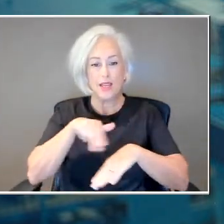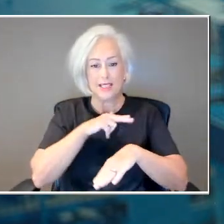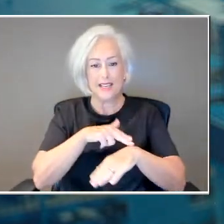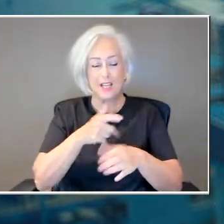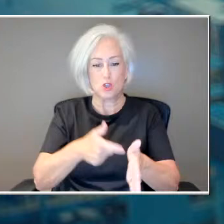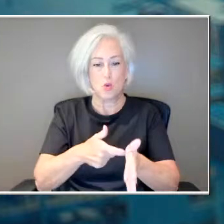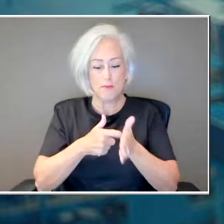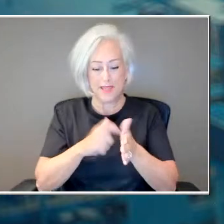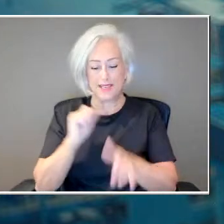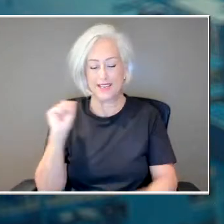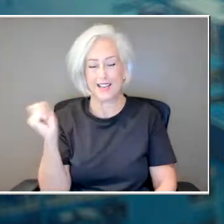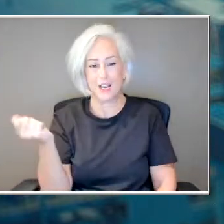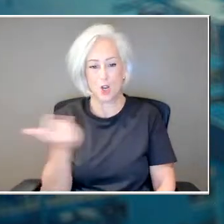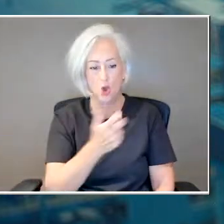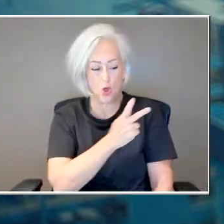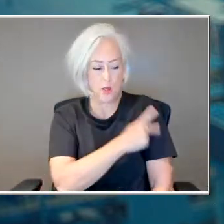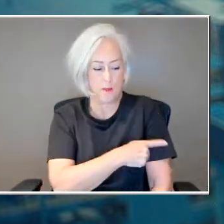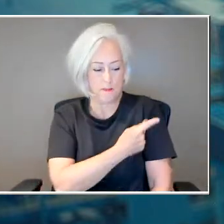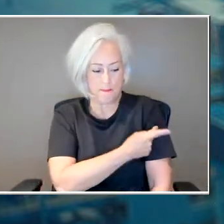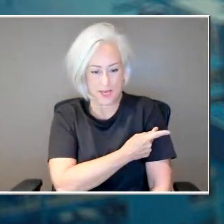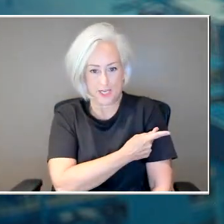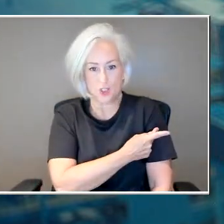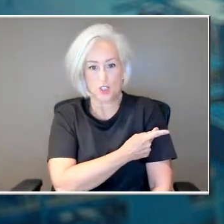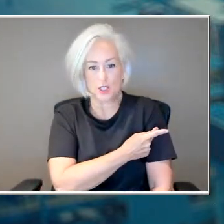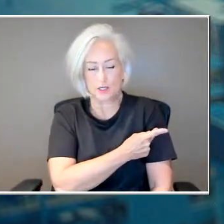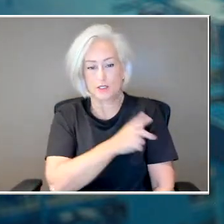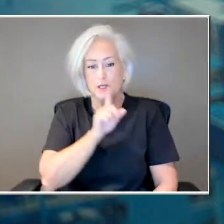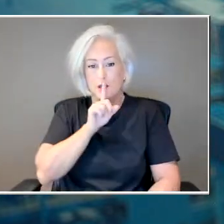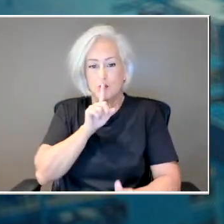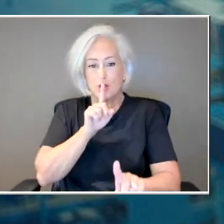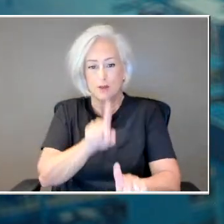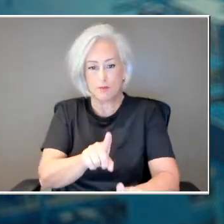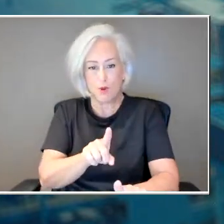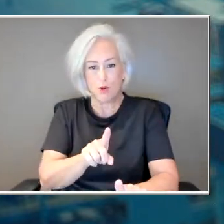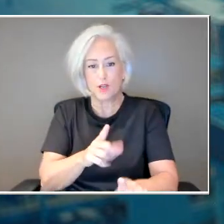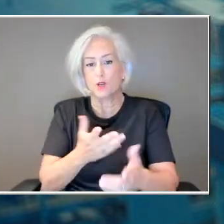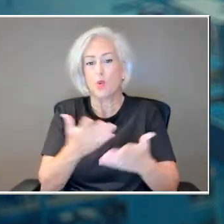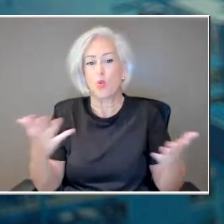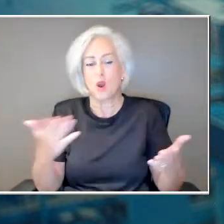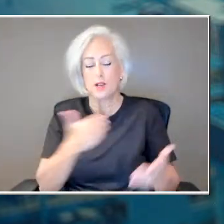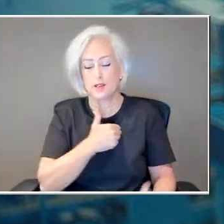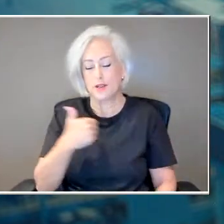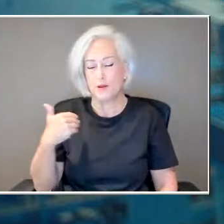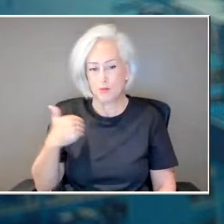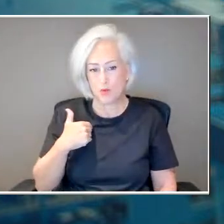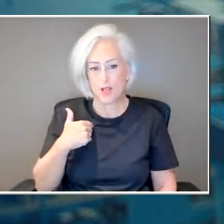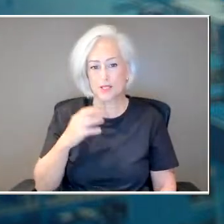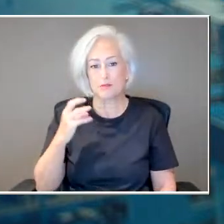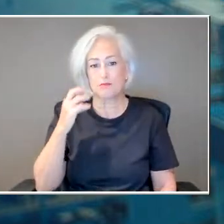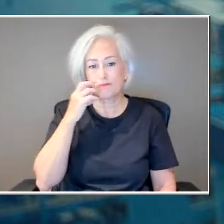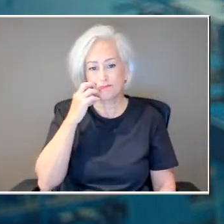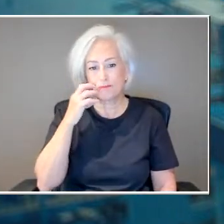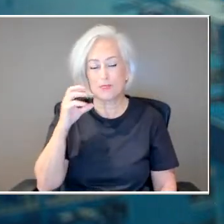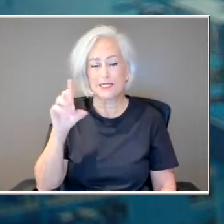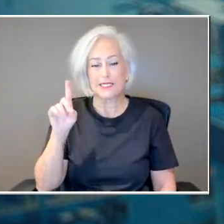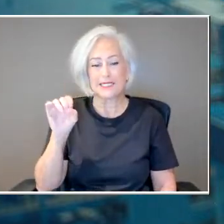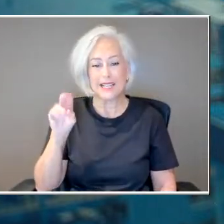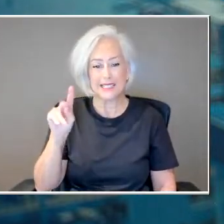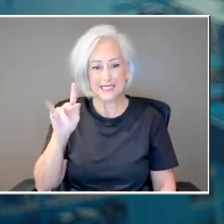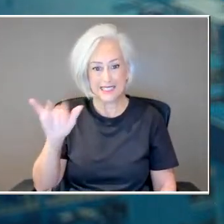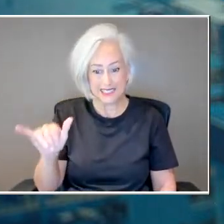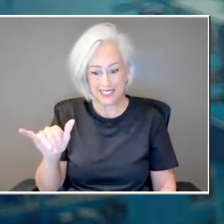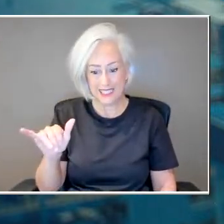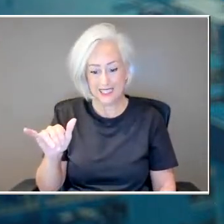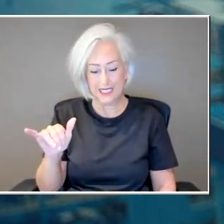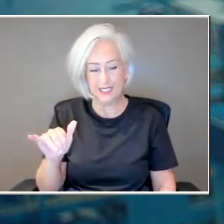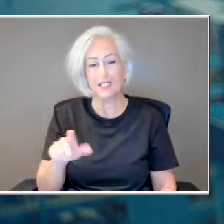patients are reported by breast imaging centers what their breast density is. We need to now be looking at what those reports coming in the mail look